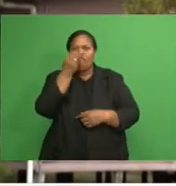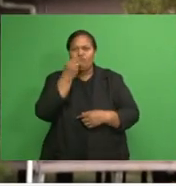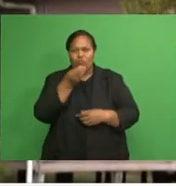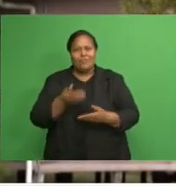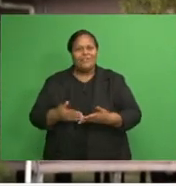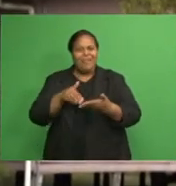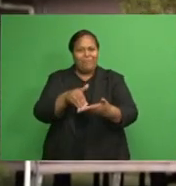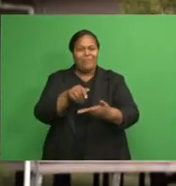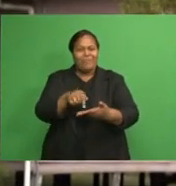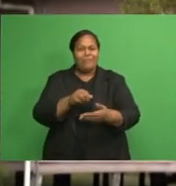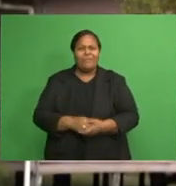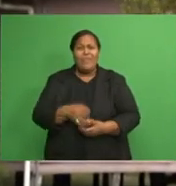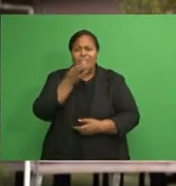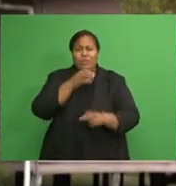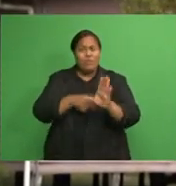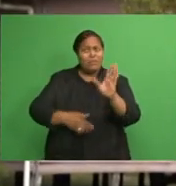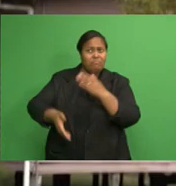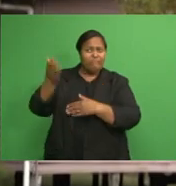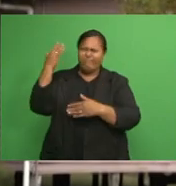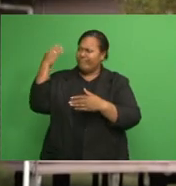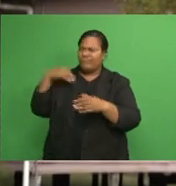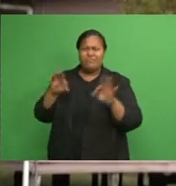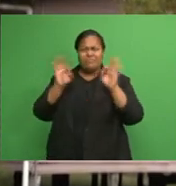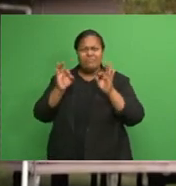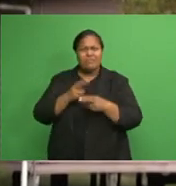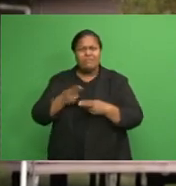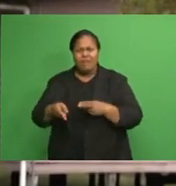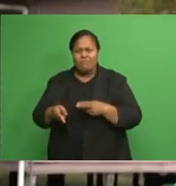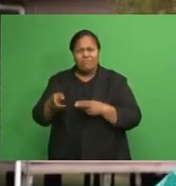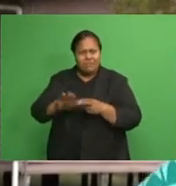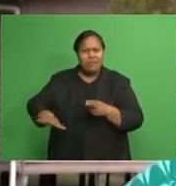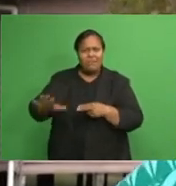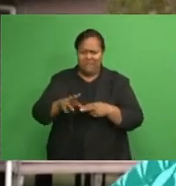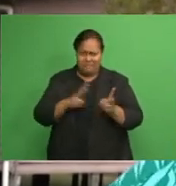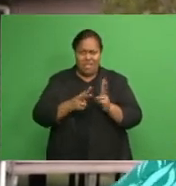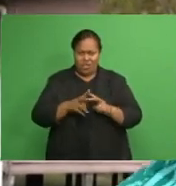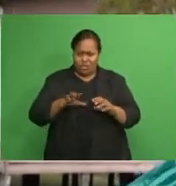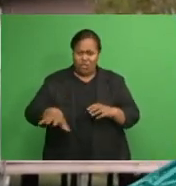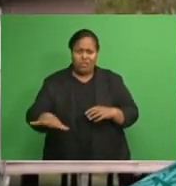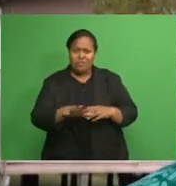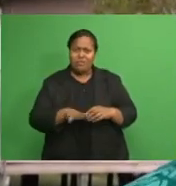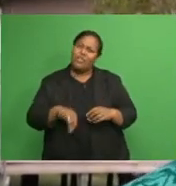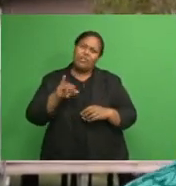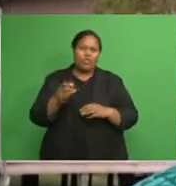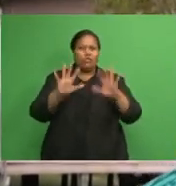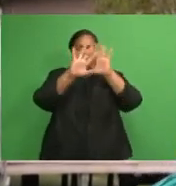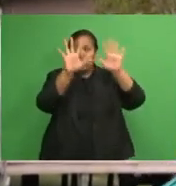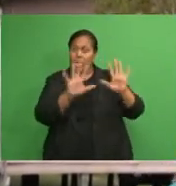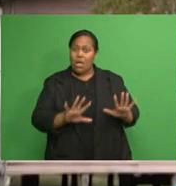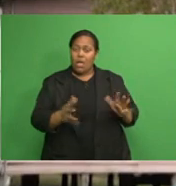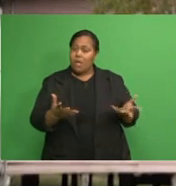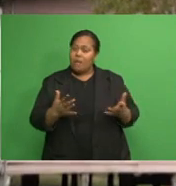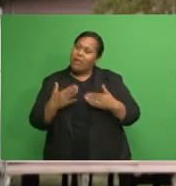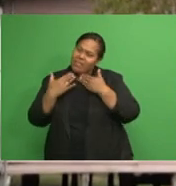A few years back, there was never any backyard farms or garden in this village. It was just all trees. Thanks to